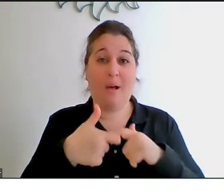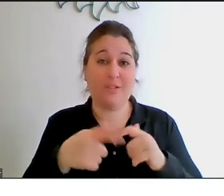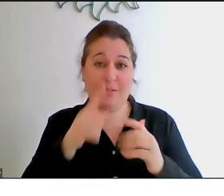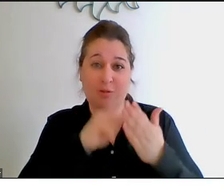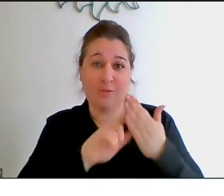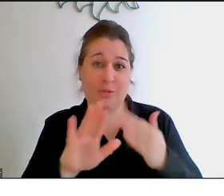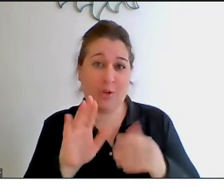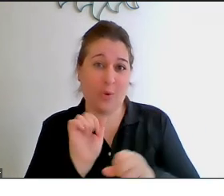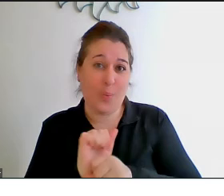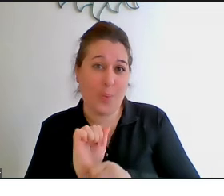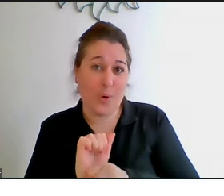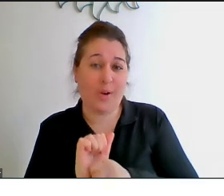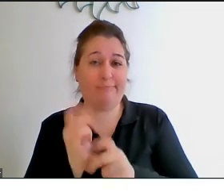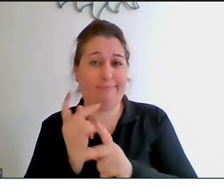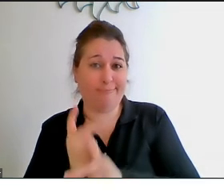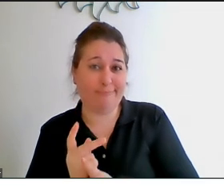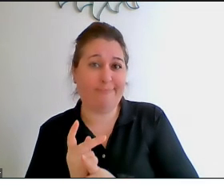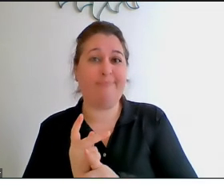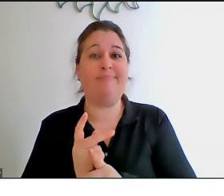ahead.